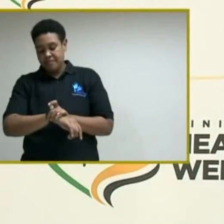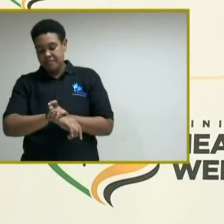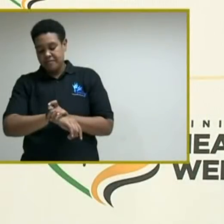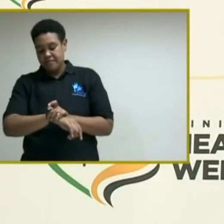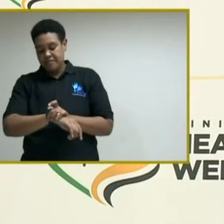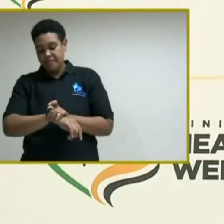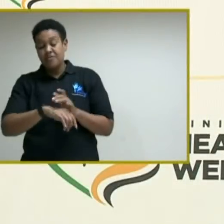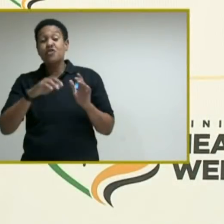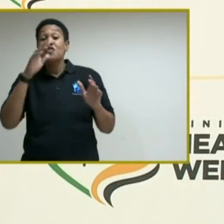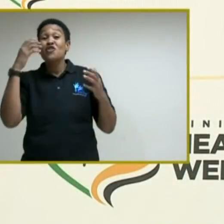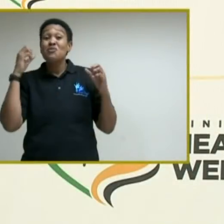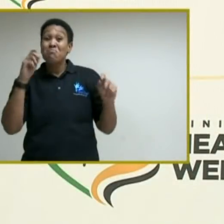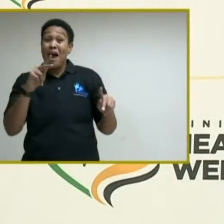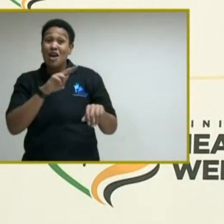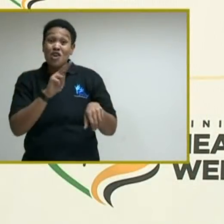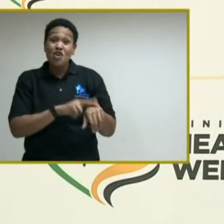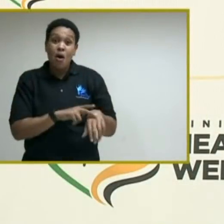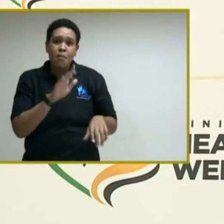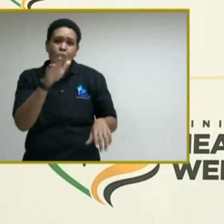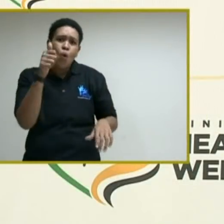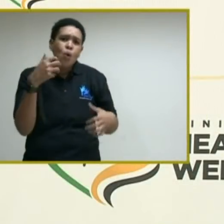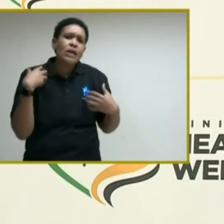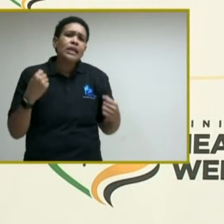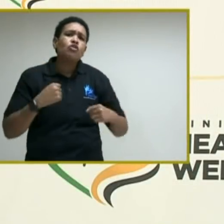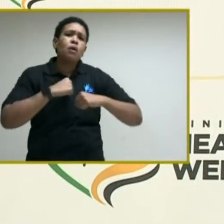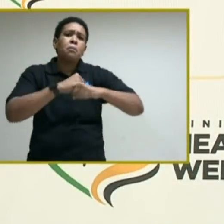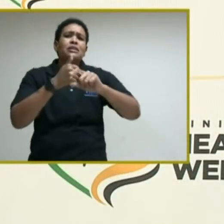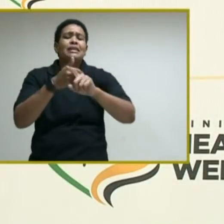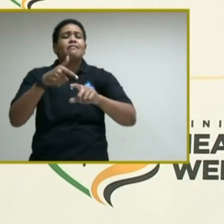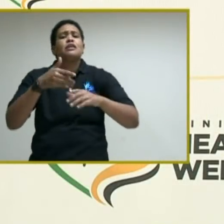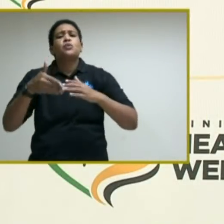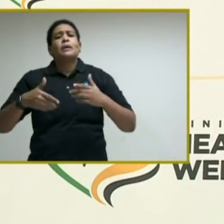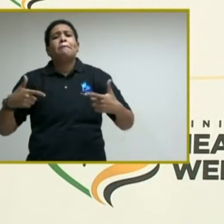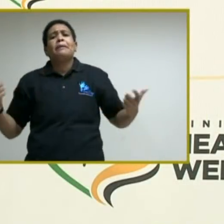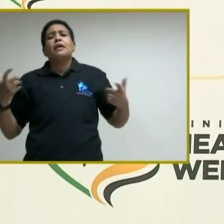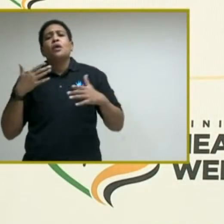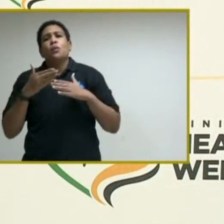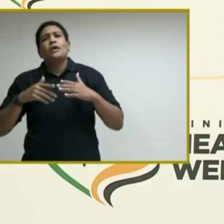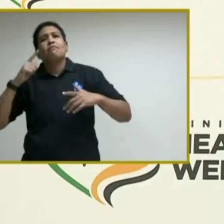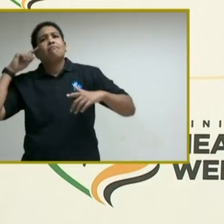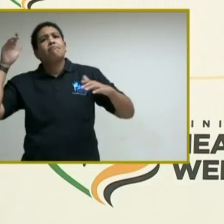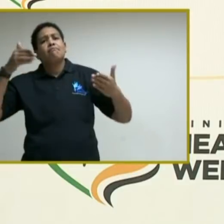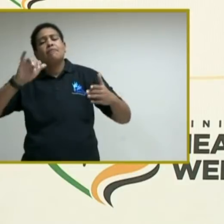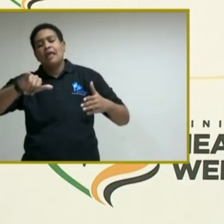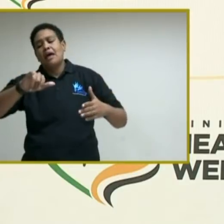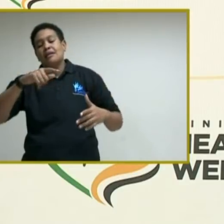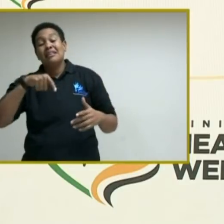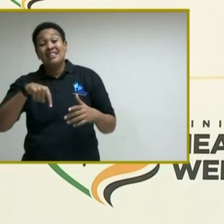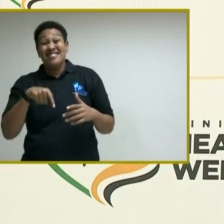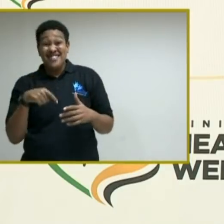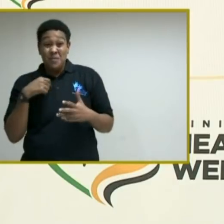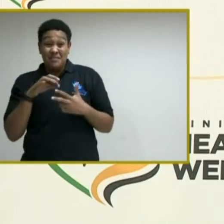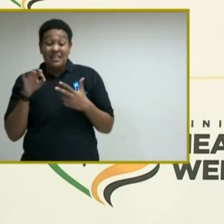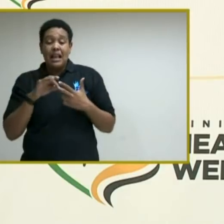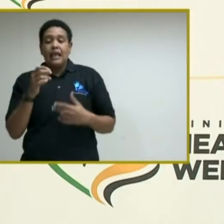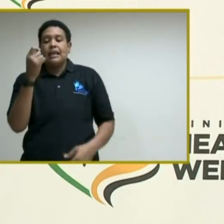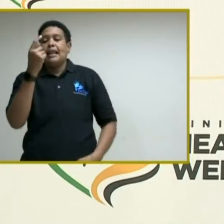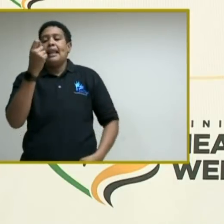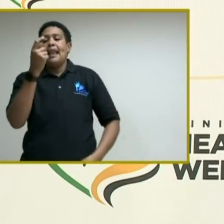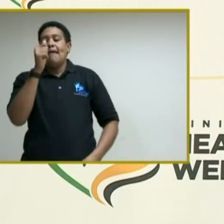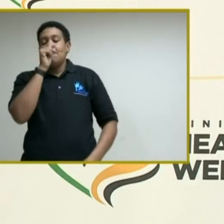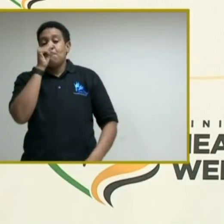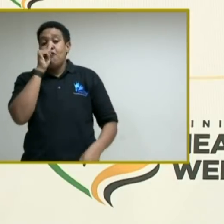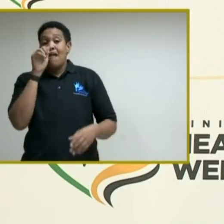protecting yourself, and this weekend will be a big weekend for that. I want to say too that we have selected 11